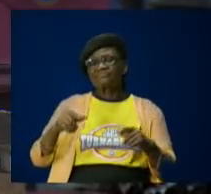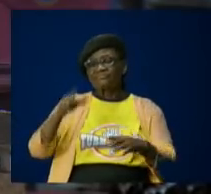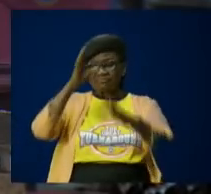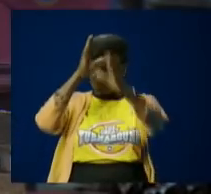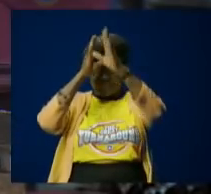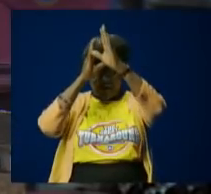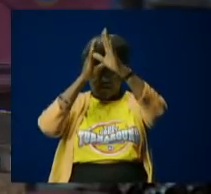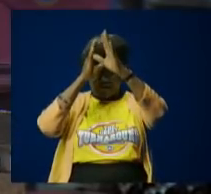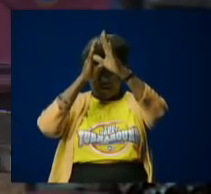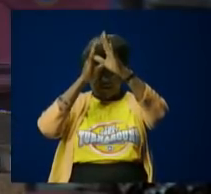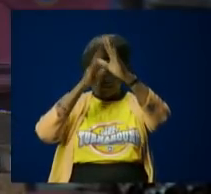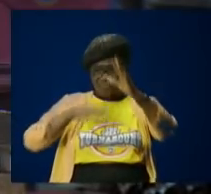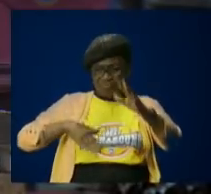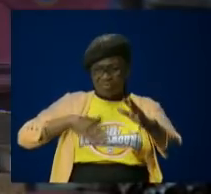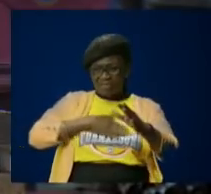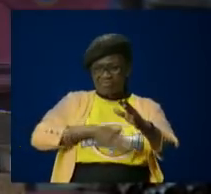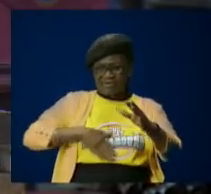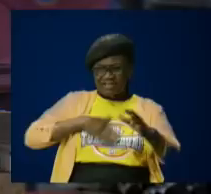please give me